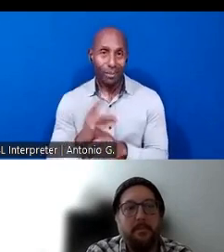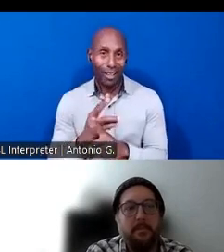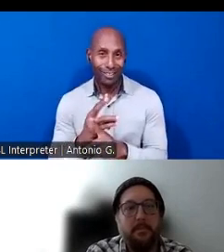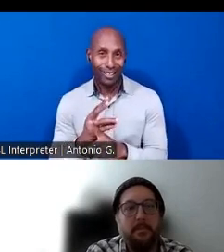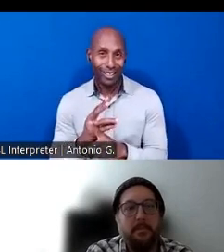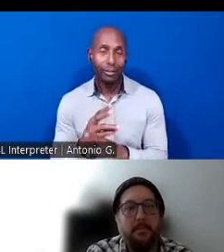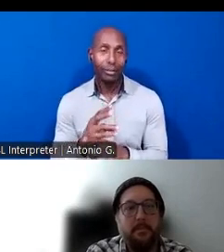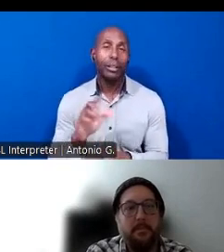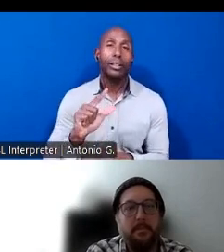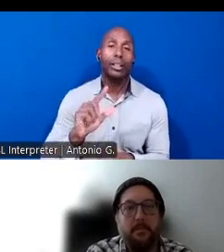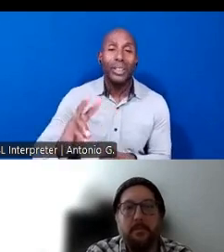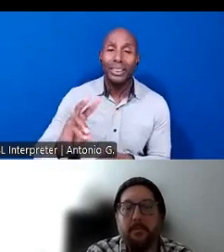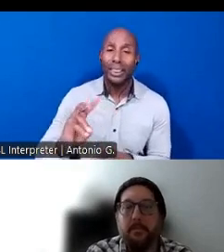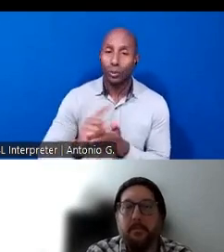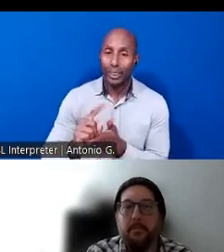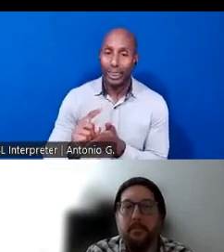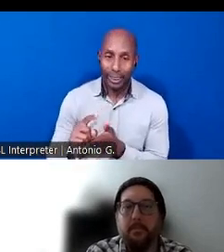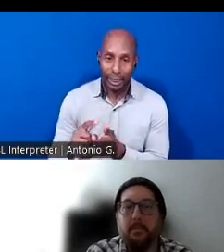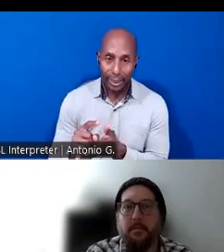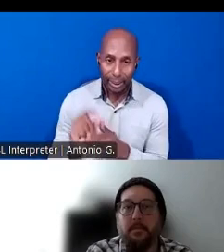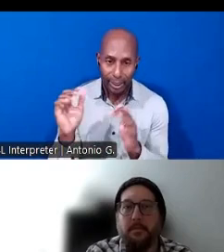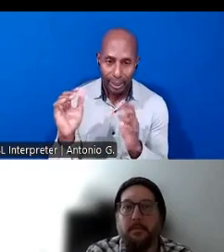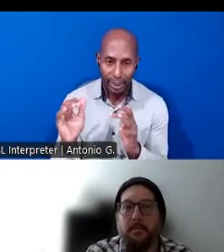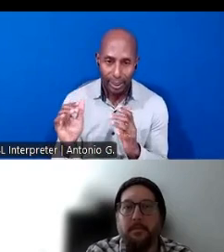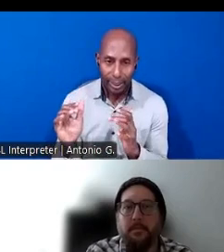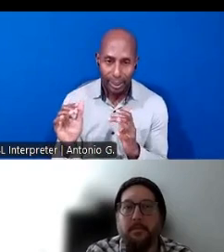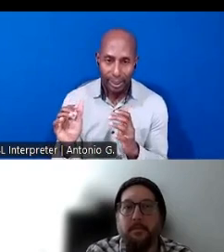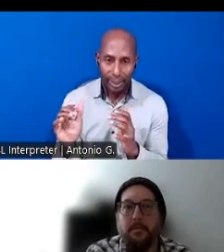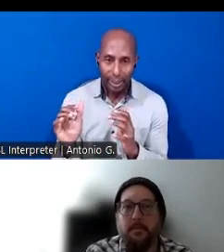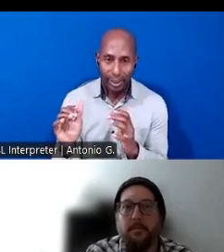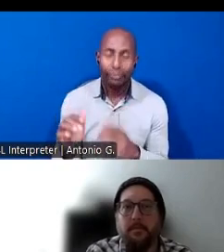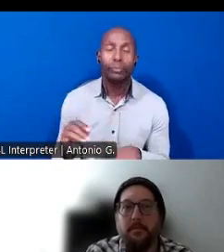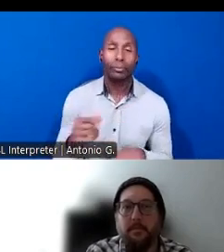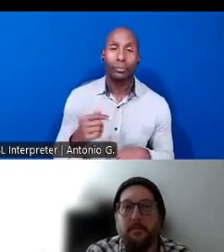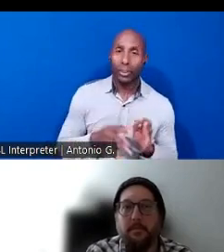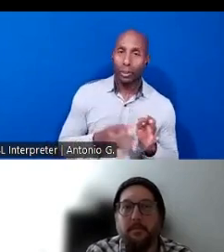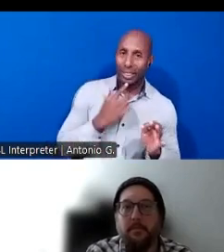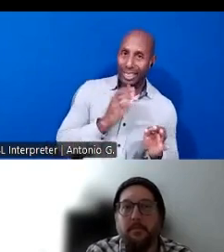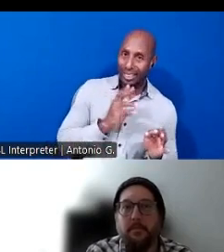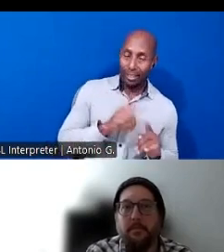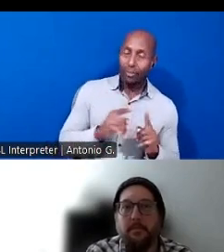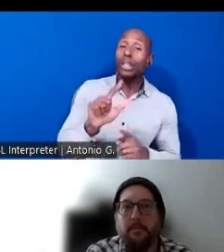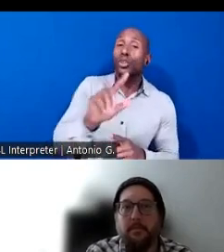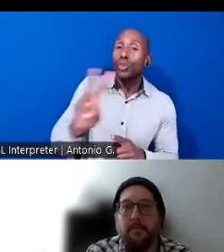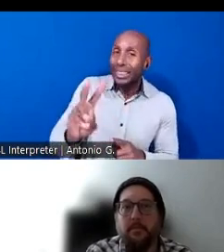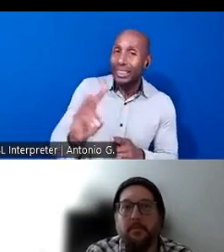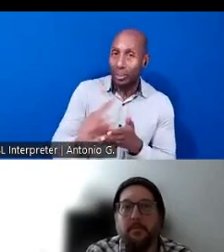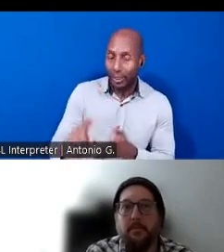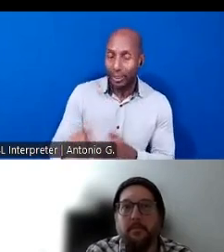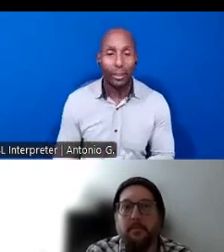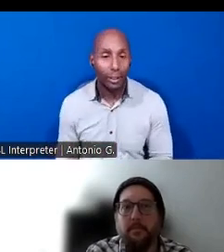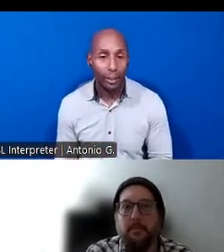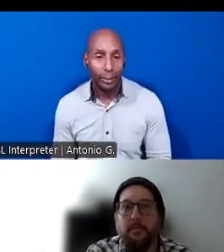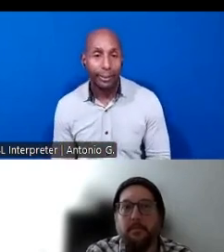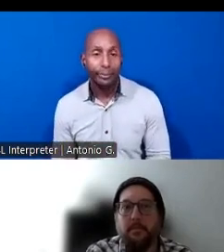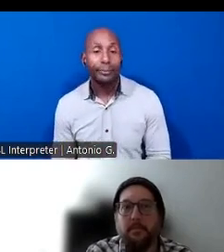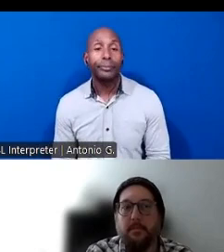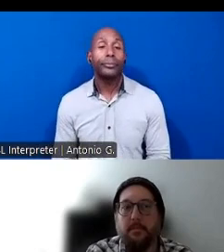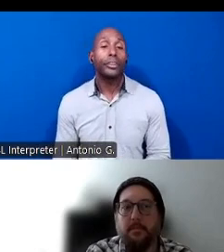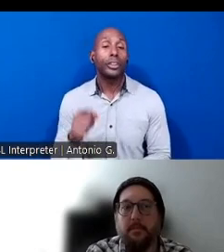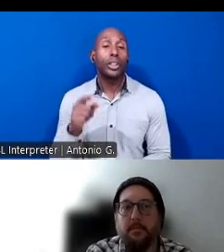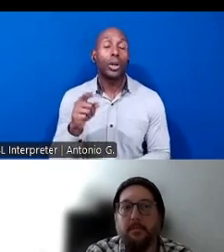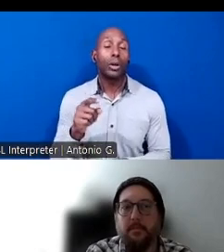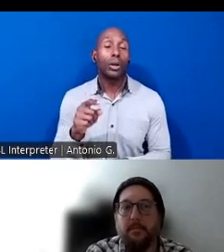within a 40-hour a week for 26 weeks, working period, you can possibly work